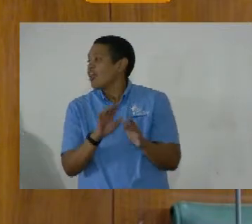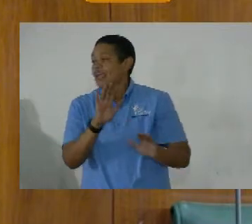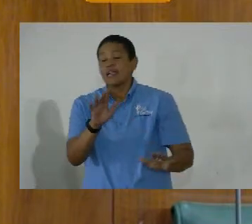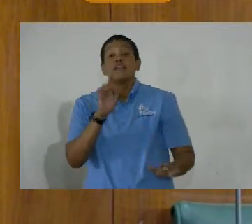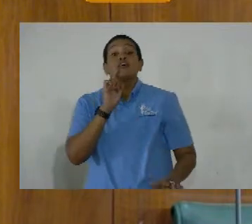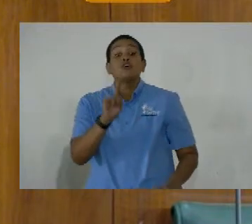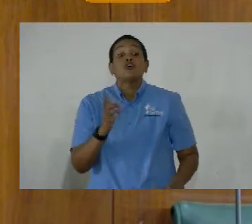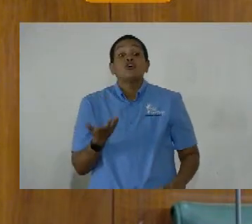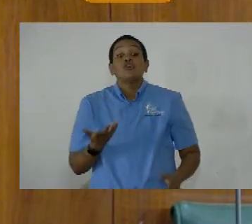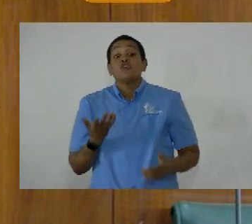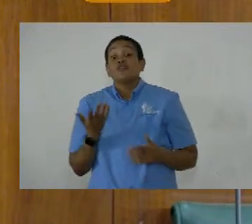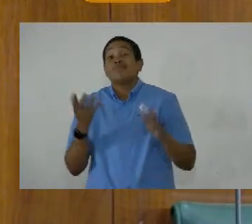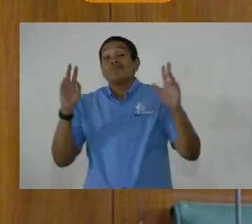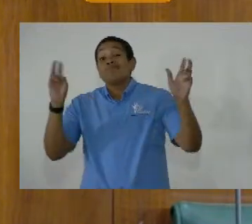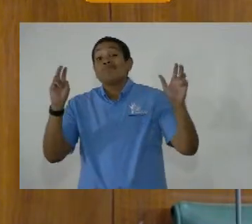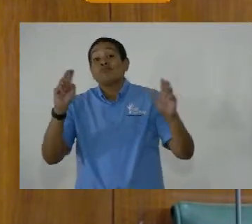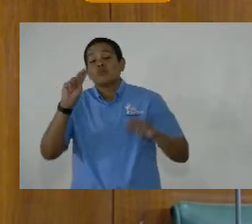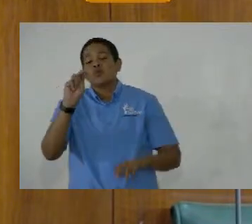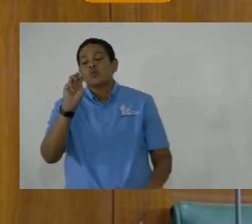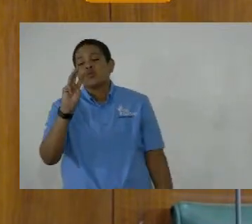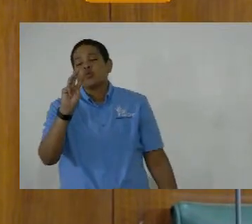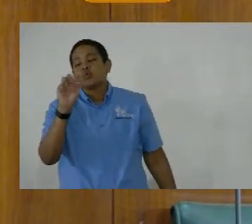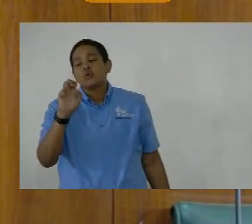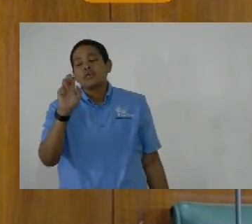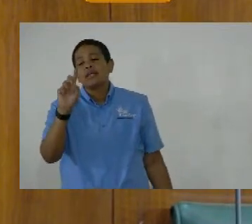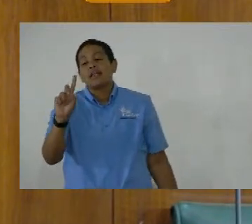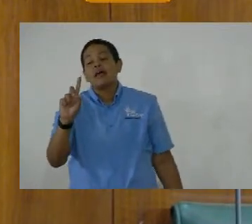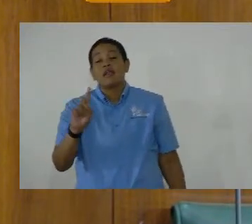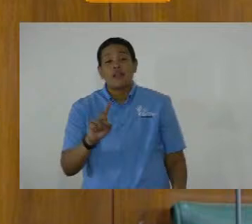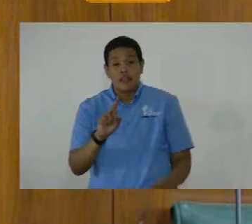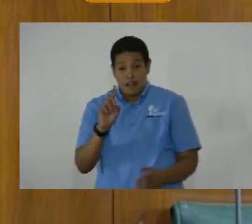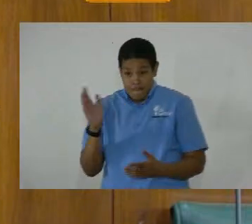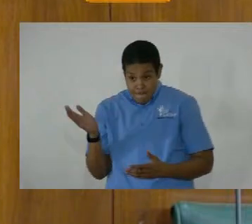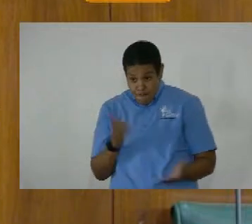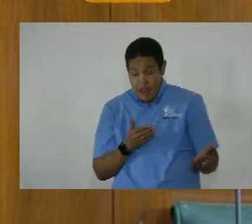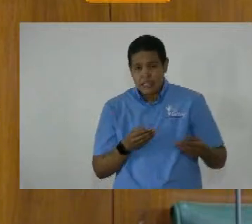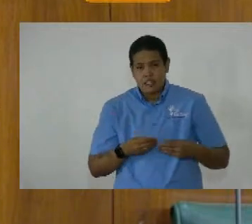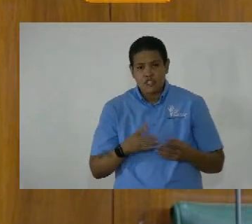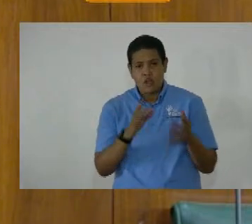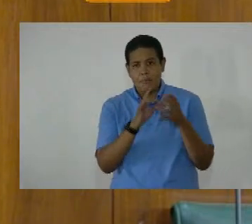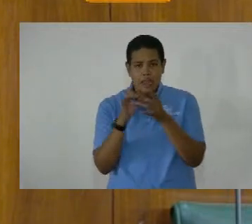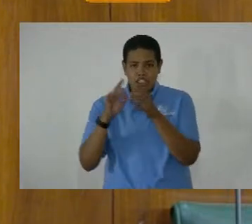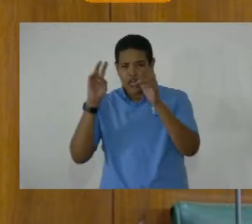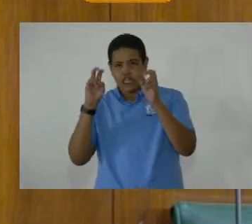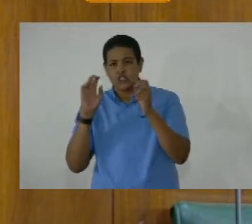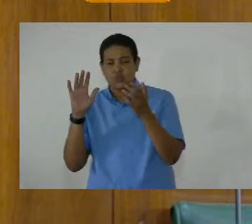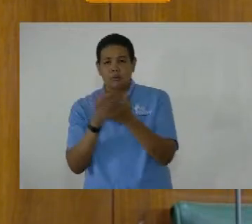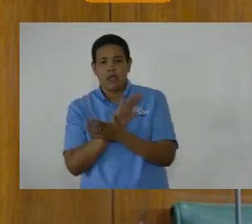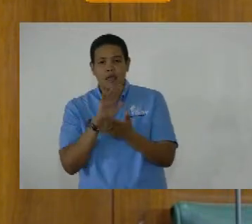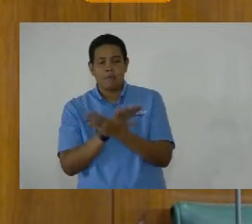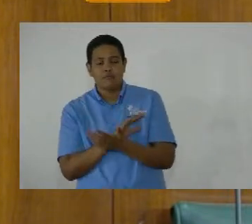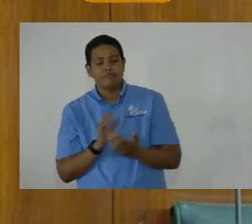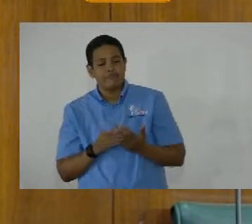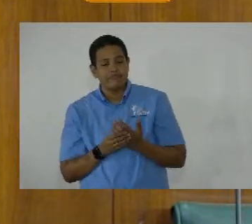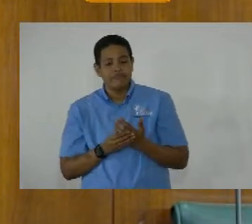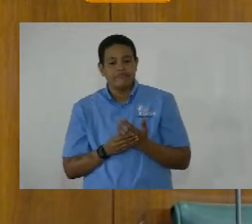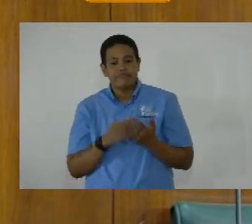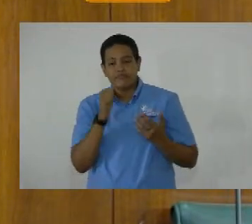termed New Zealand's Freight and Supply Chain Issues Paper. Madam